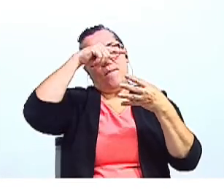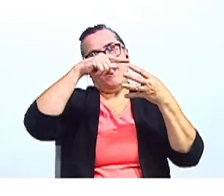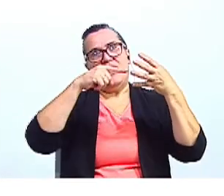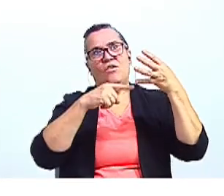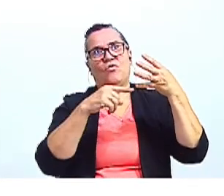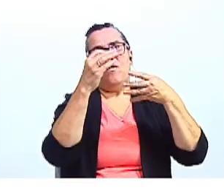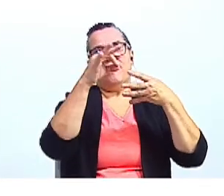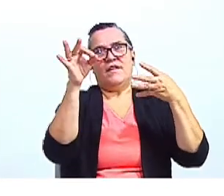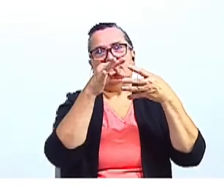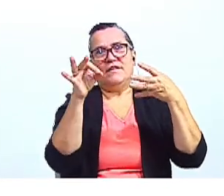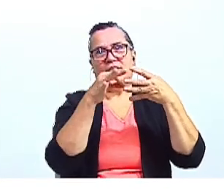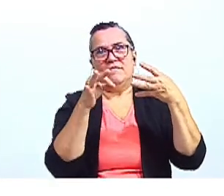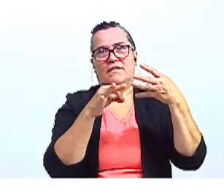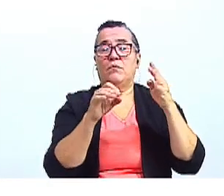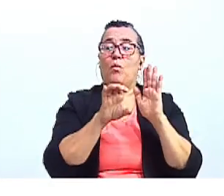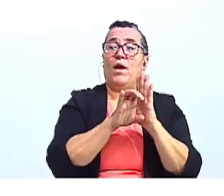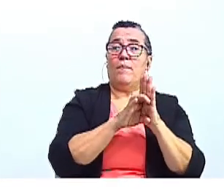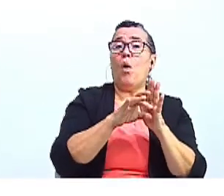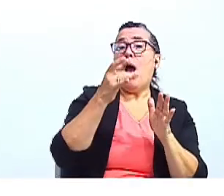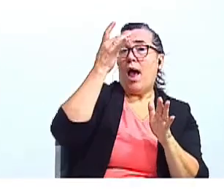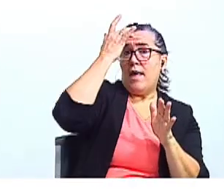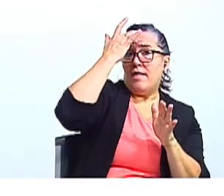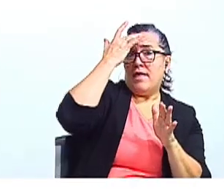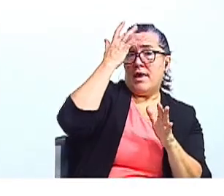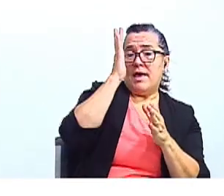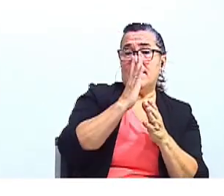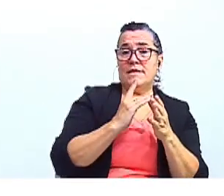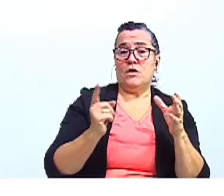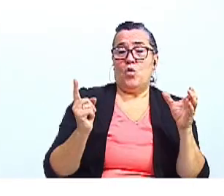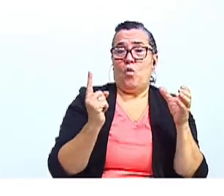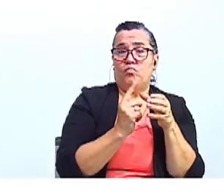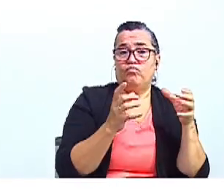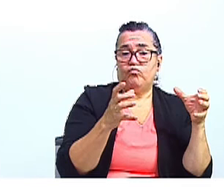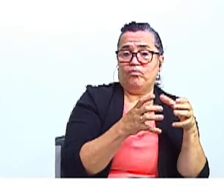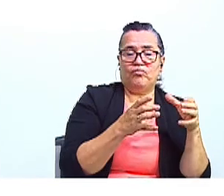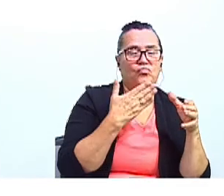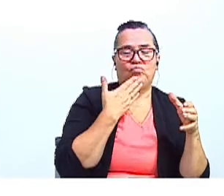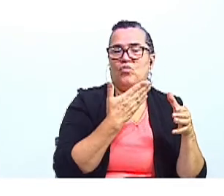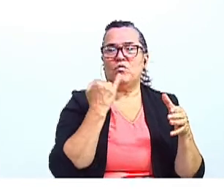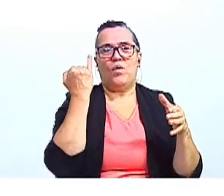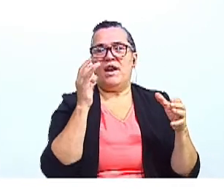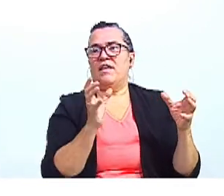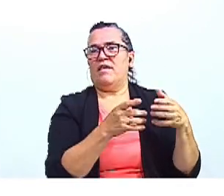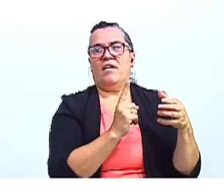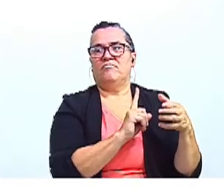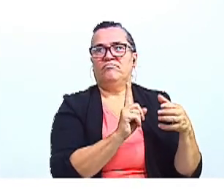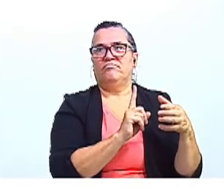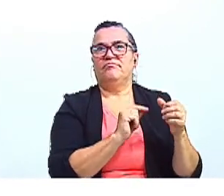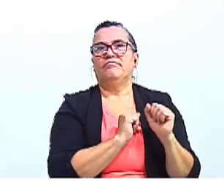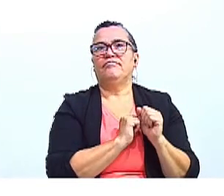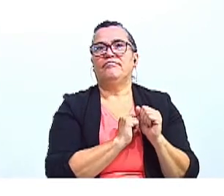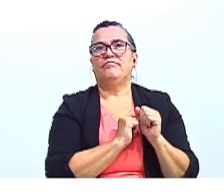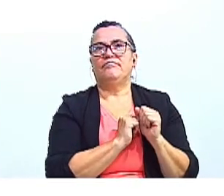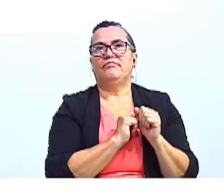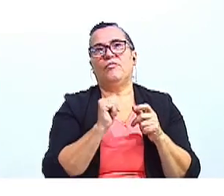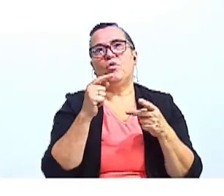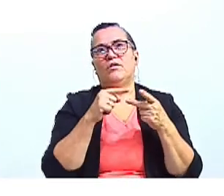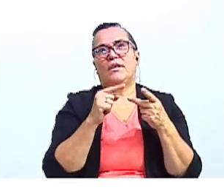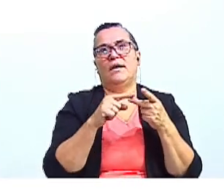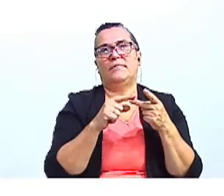example, I think being part of a clique is not a good idea. The other,